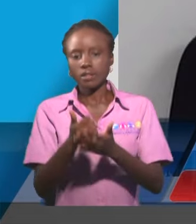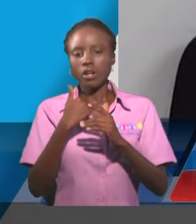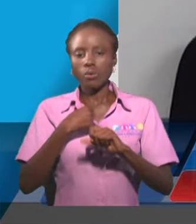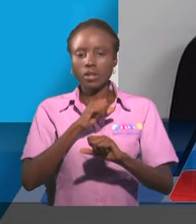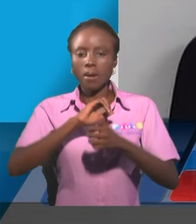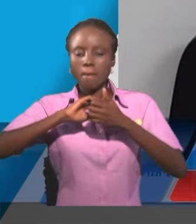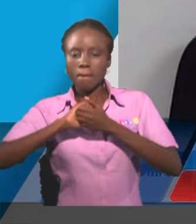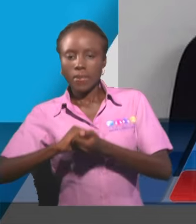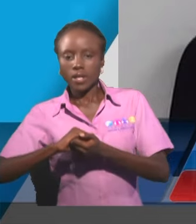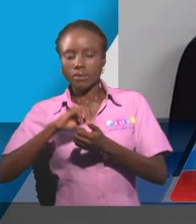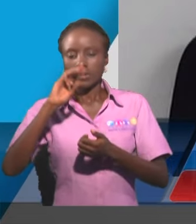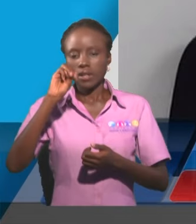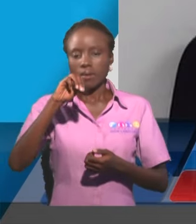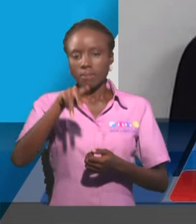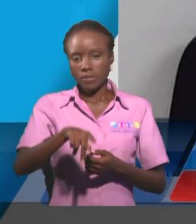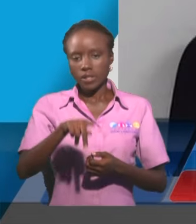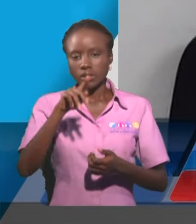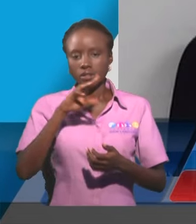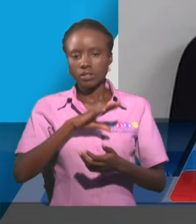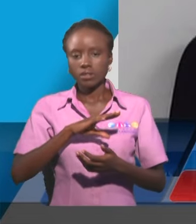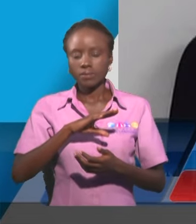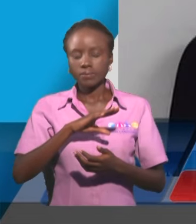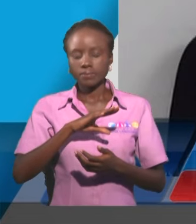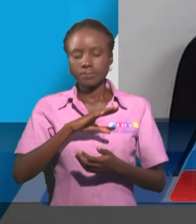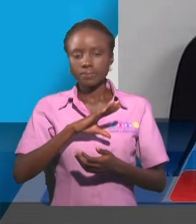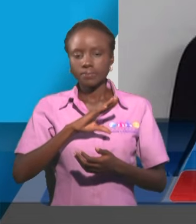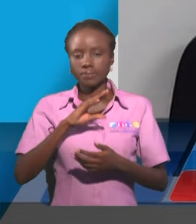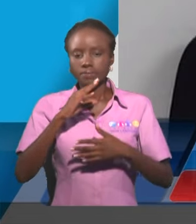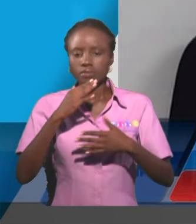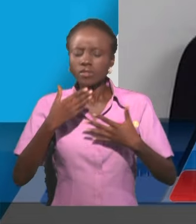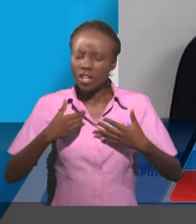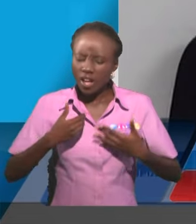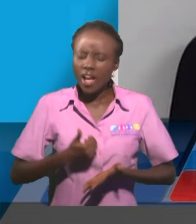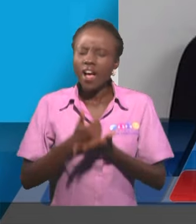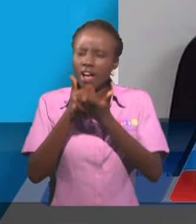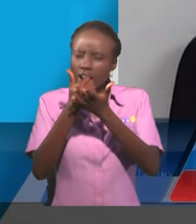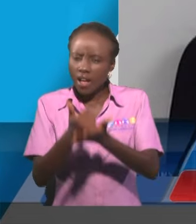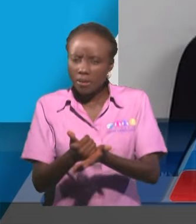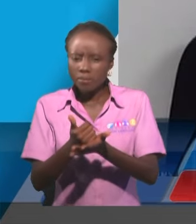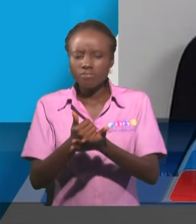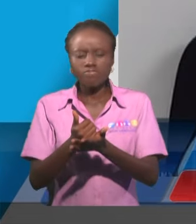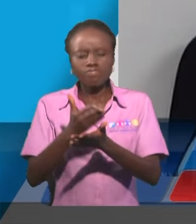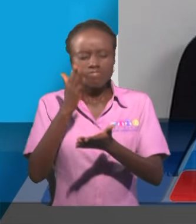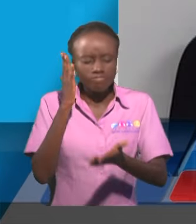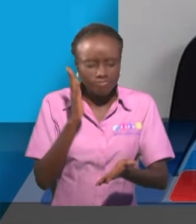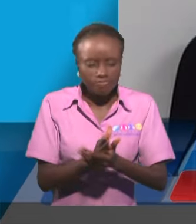alongside our MP in the area to bring to alleviate poverty